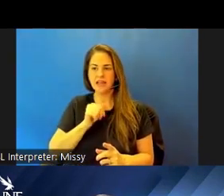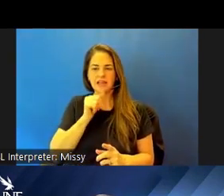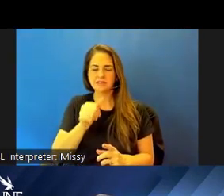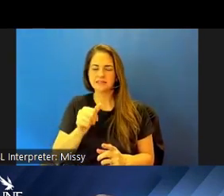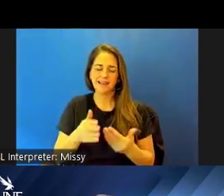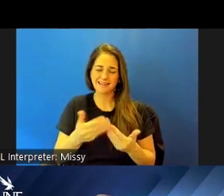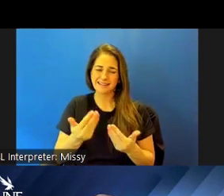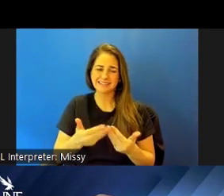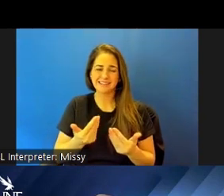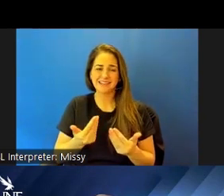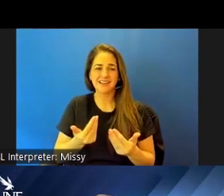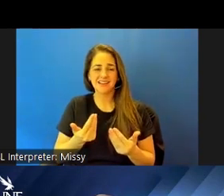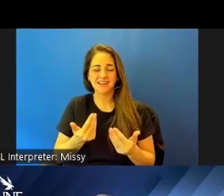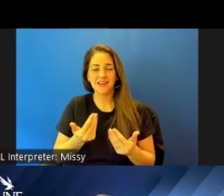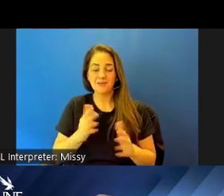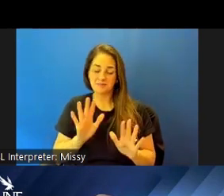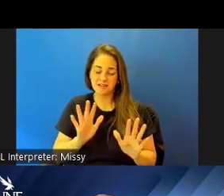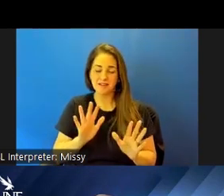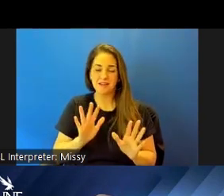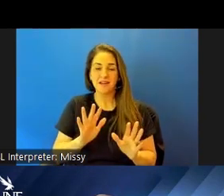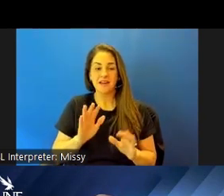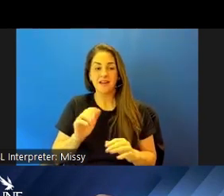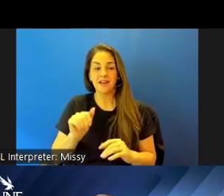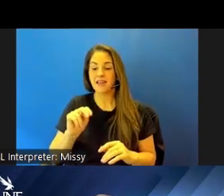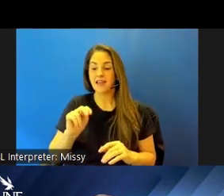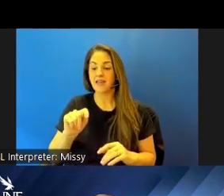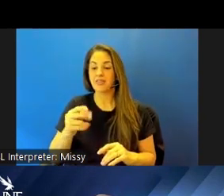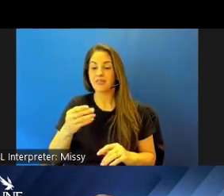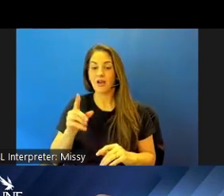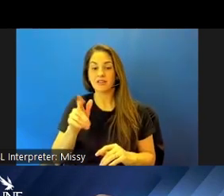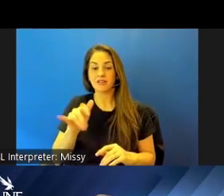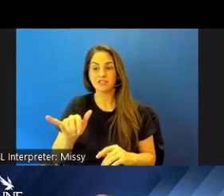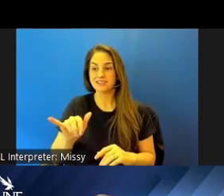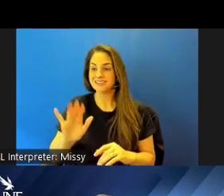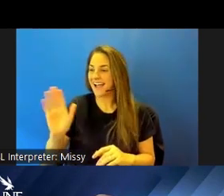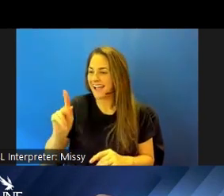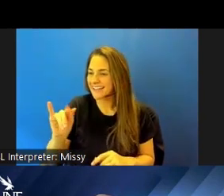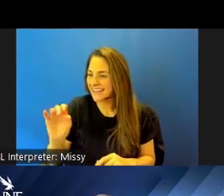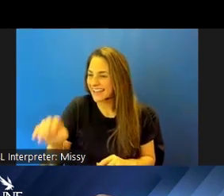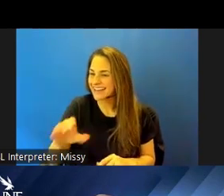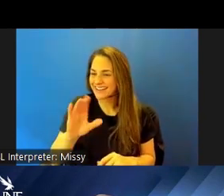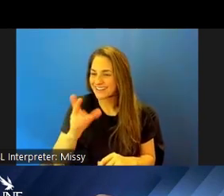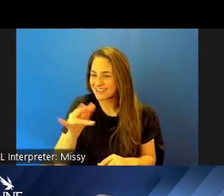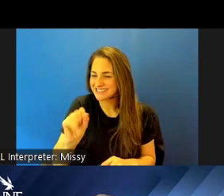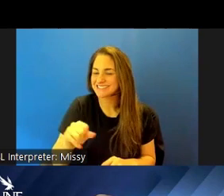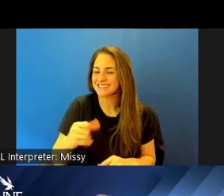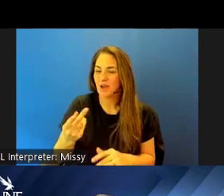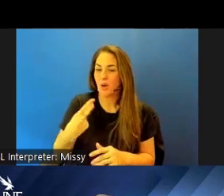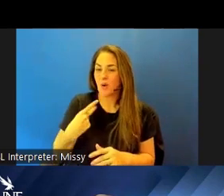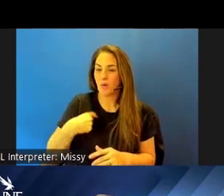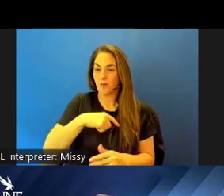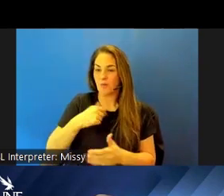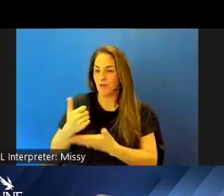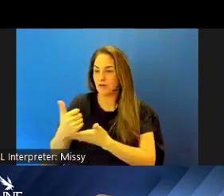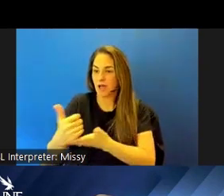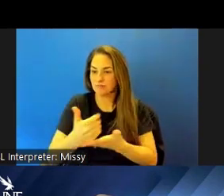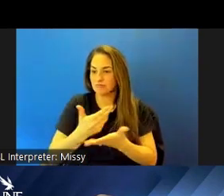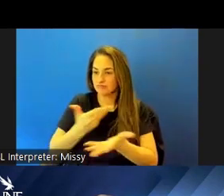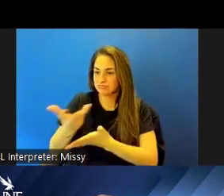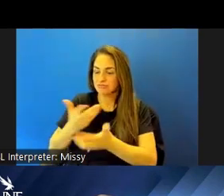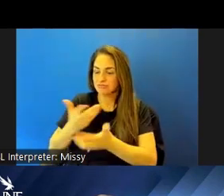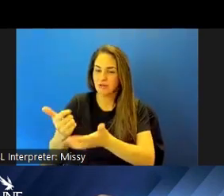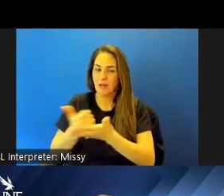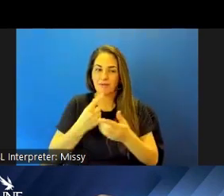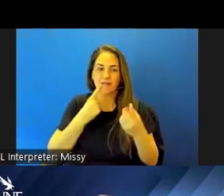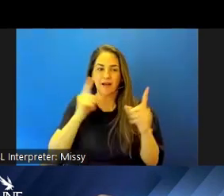easy. We're working with anthology folks. Hi, Katie. Hi, Chris. To accomplish our goals, we